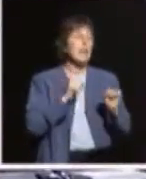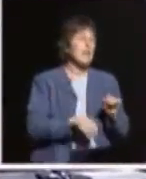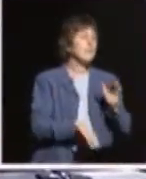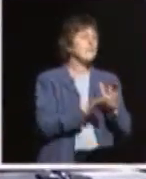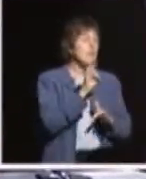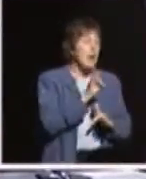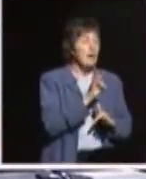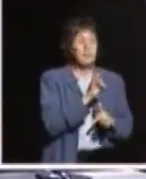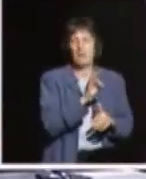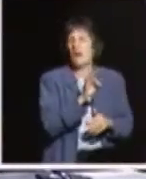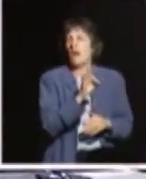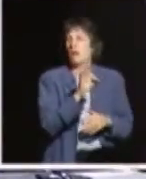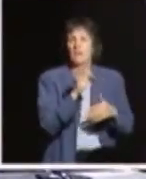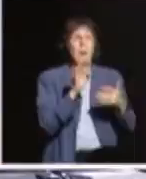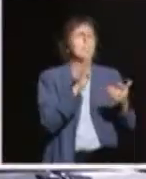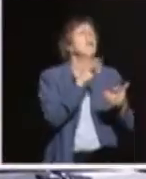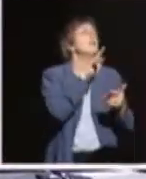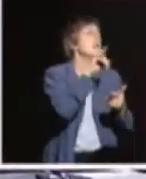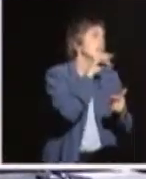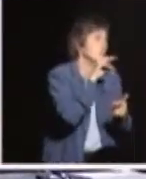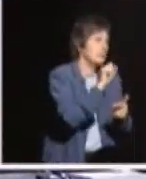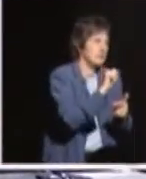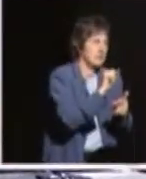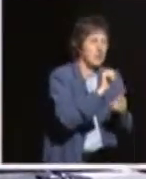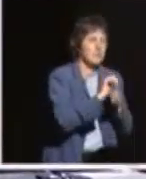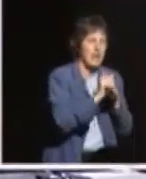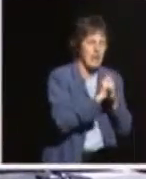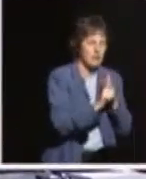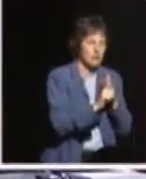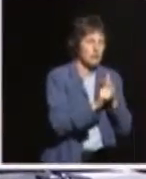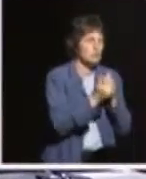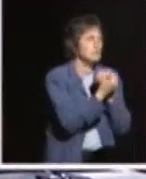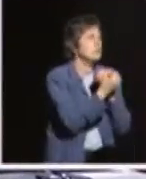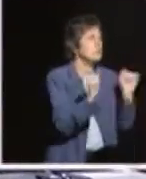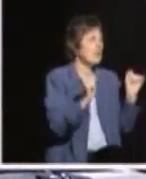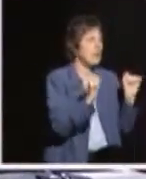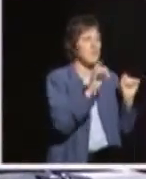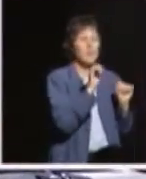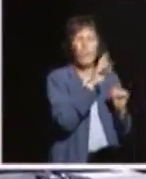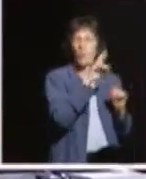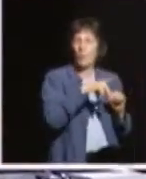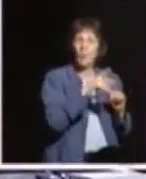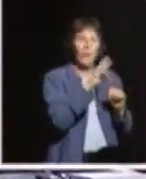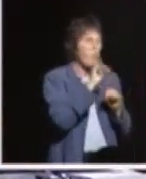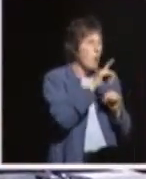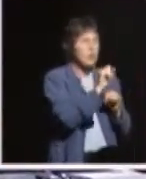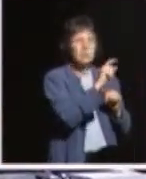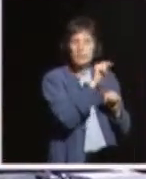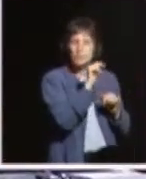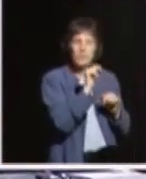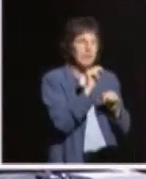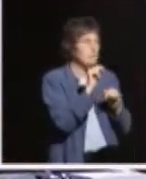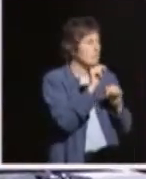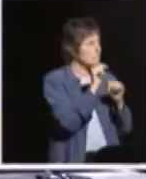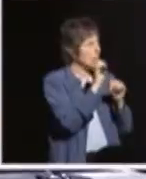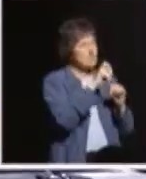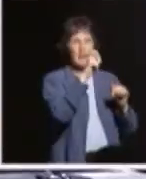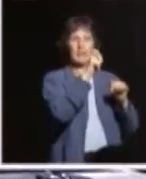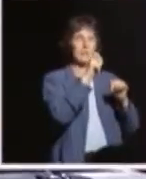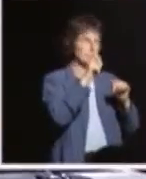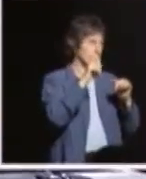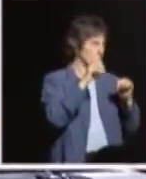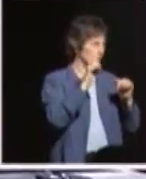of billions of dollars to bail out corporate Wall Street executives who have failed in their